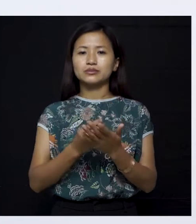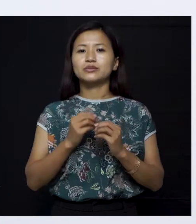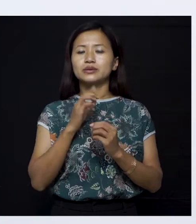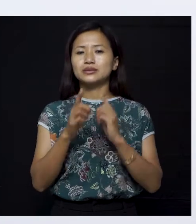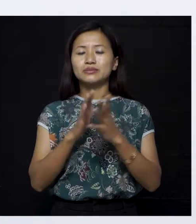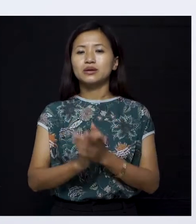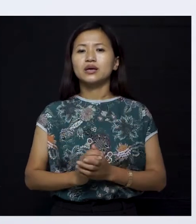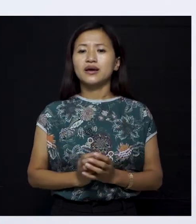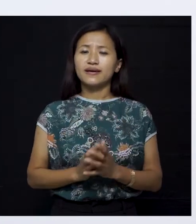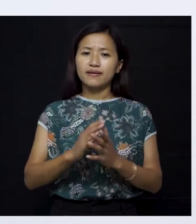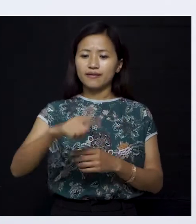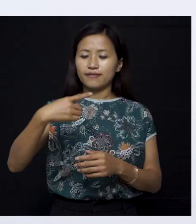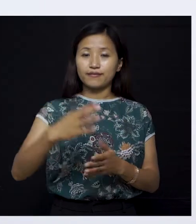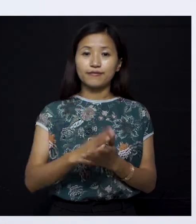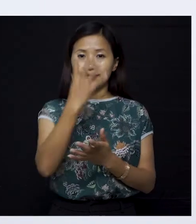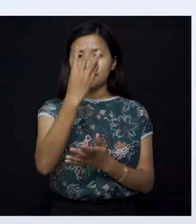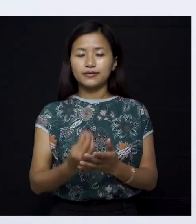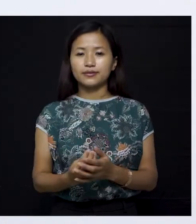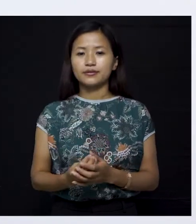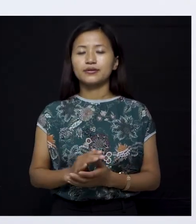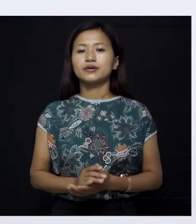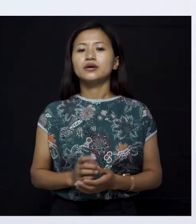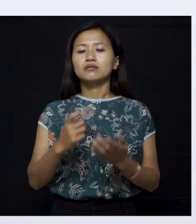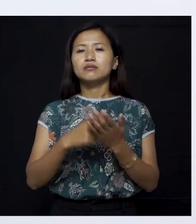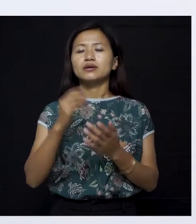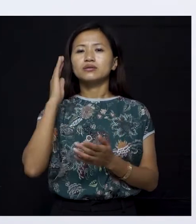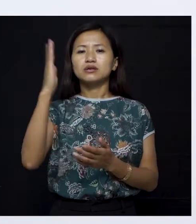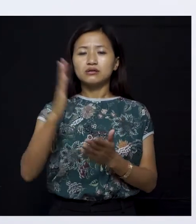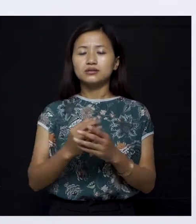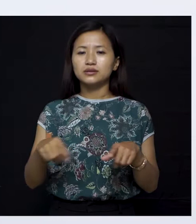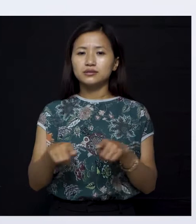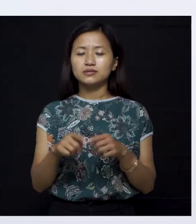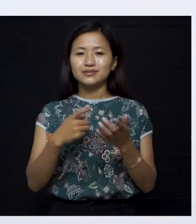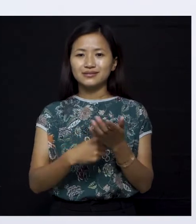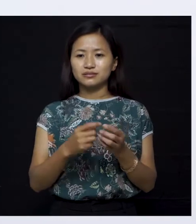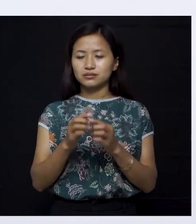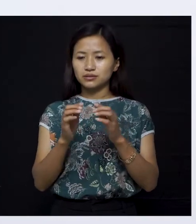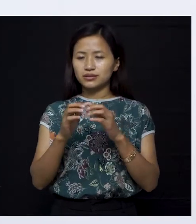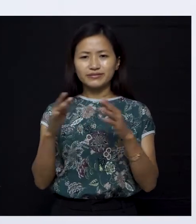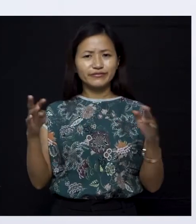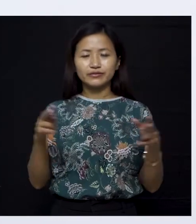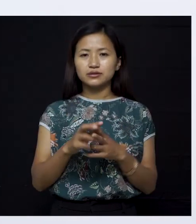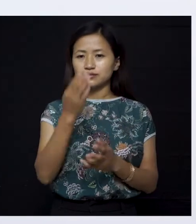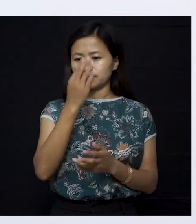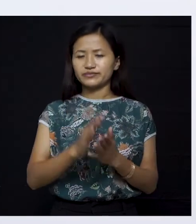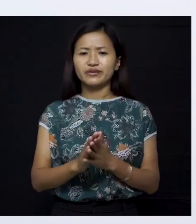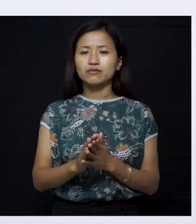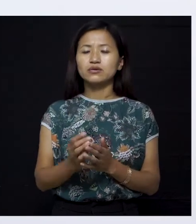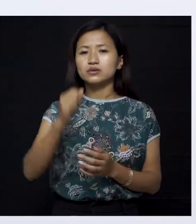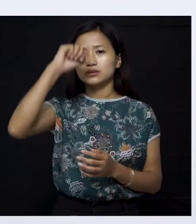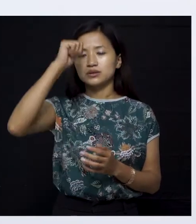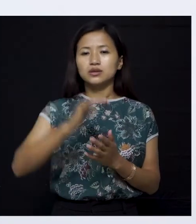See the hope that they have in their God and their religion. This shows that Moria is a person